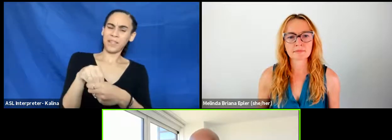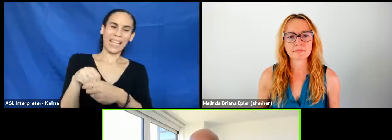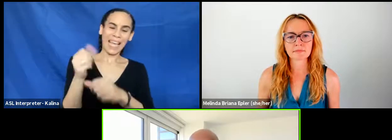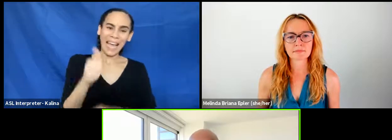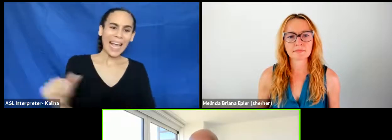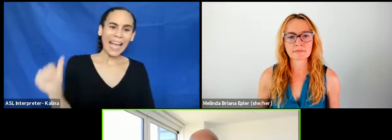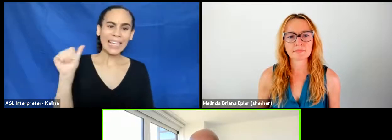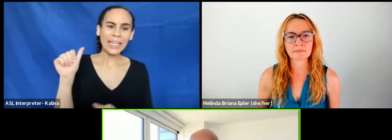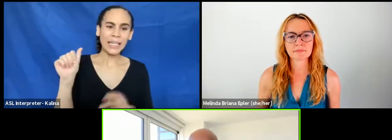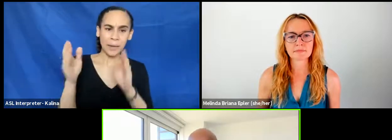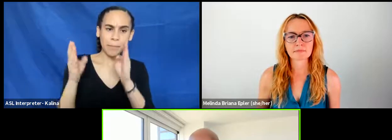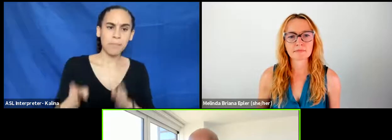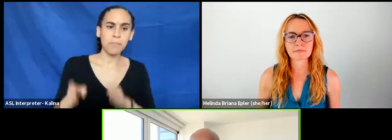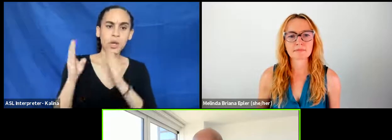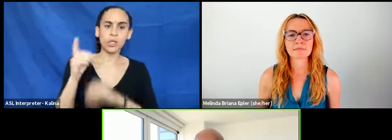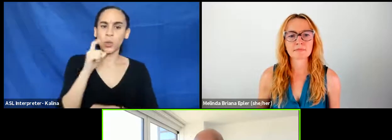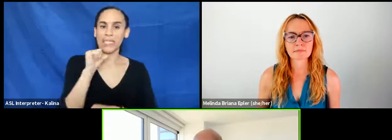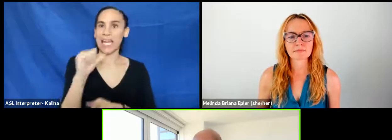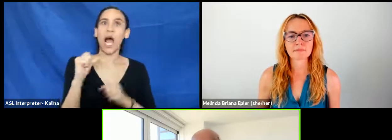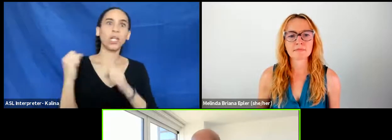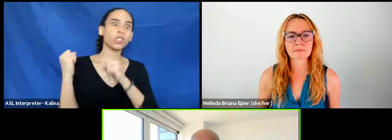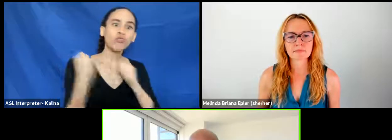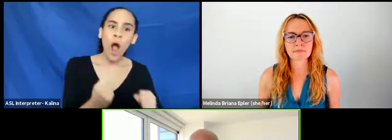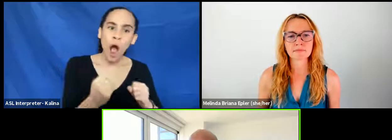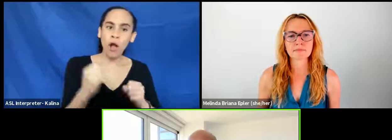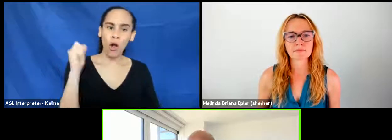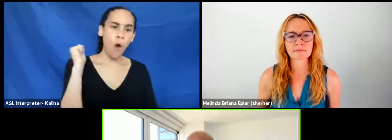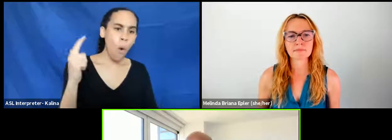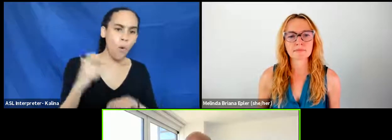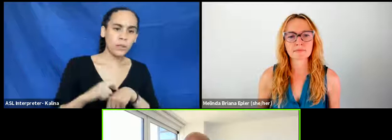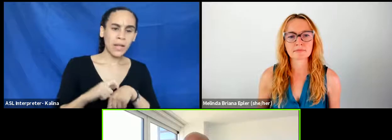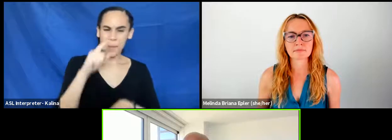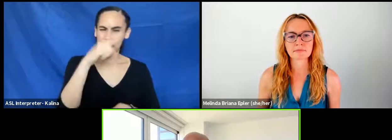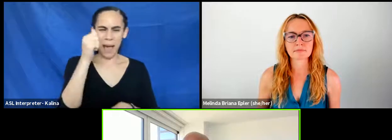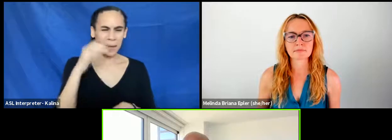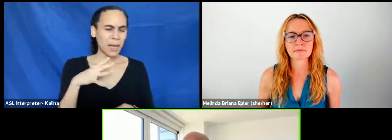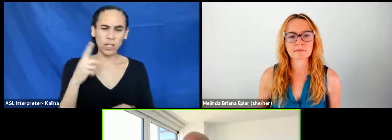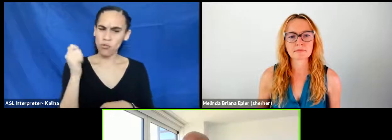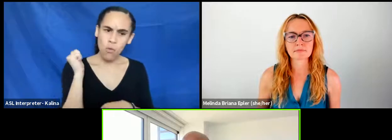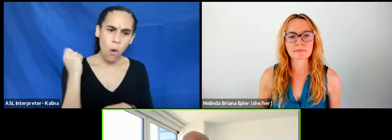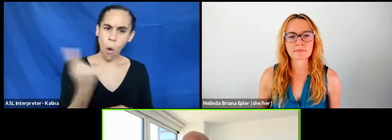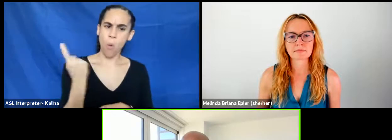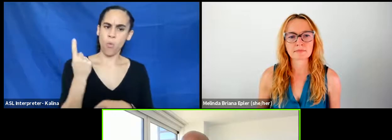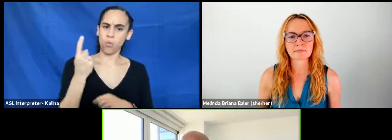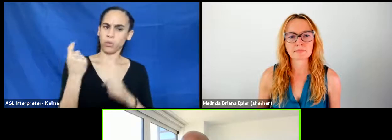who's not, strong all the time. Black men strong all the time.